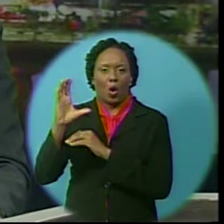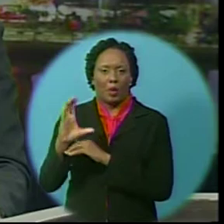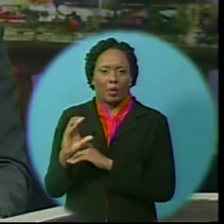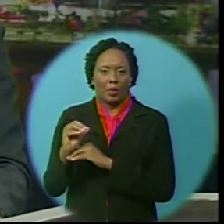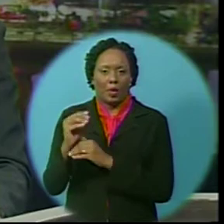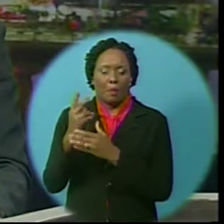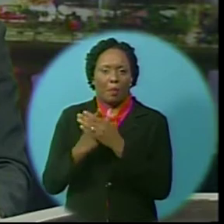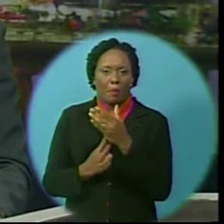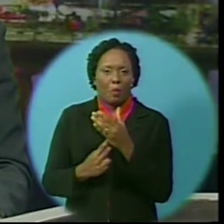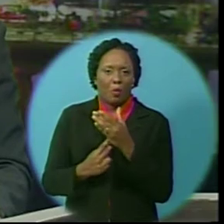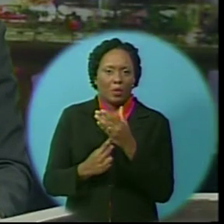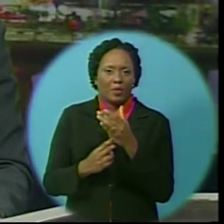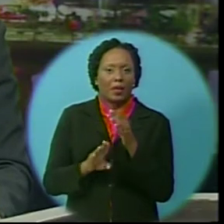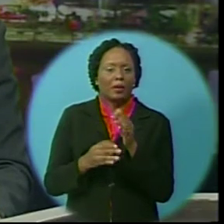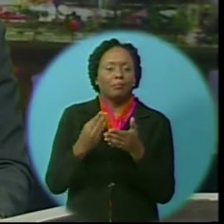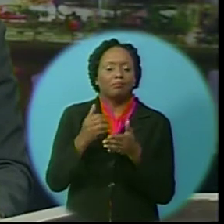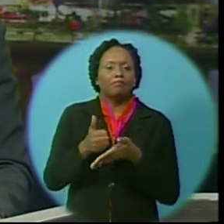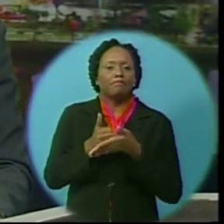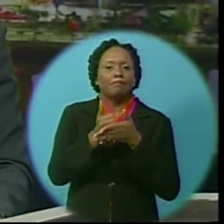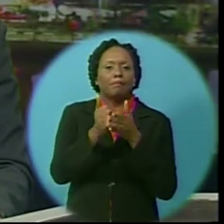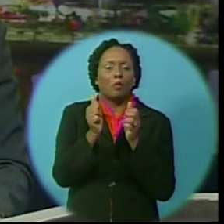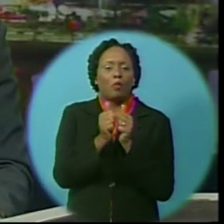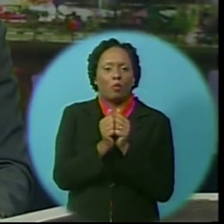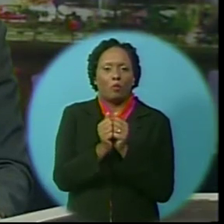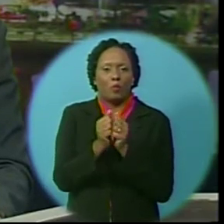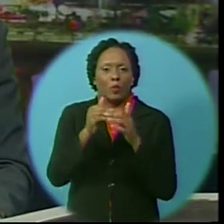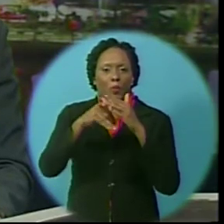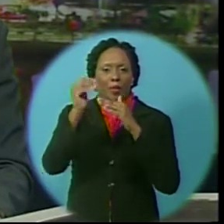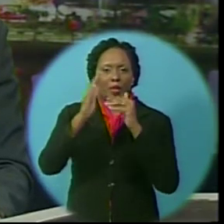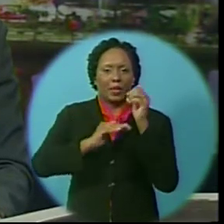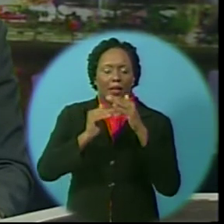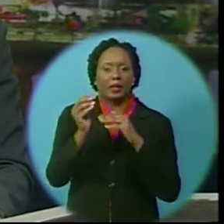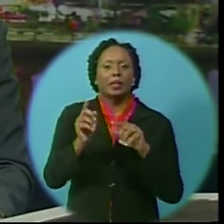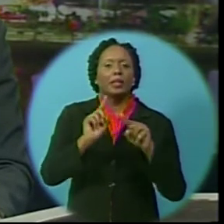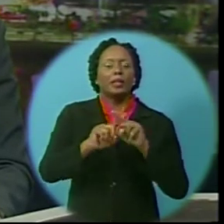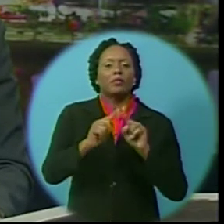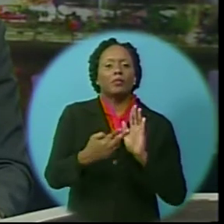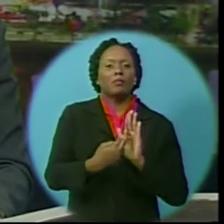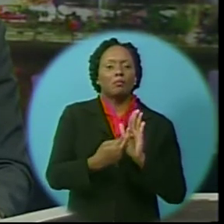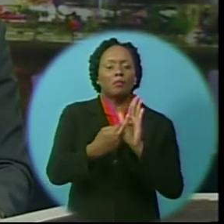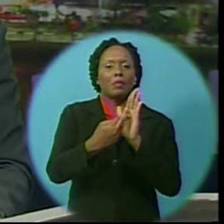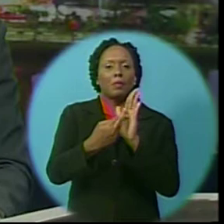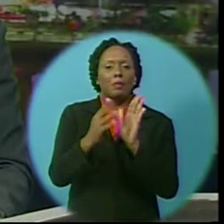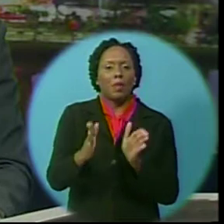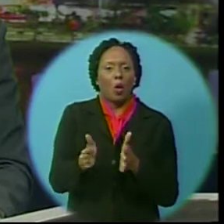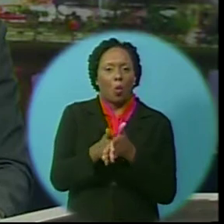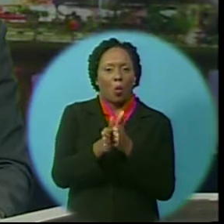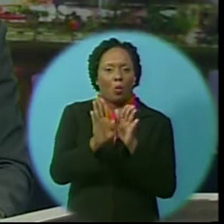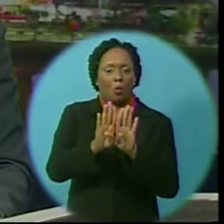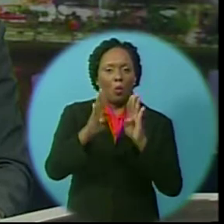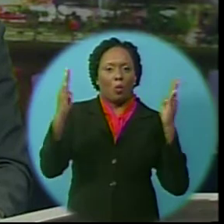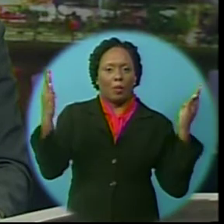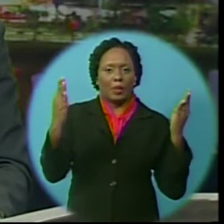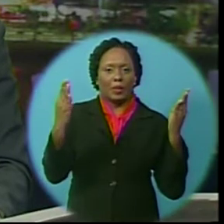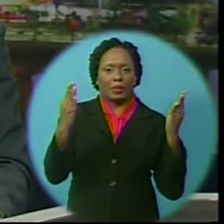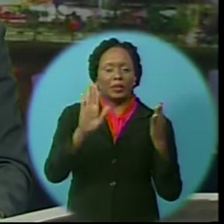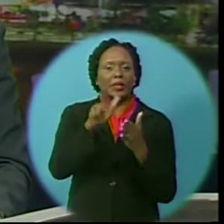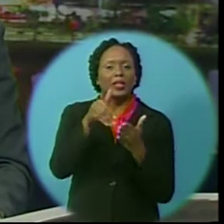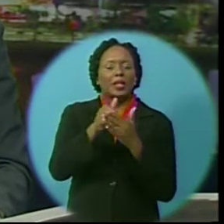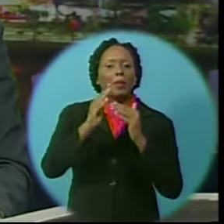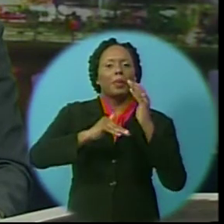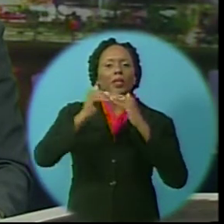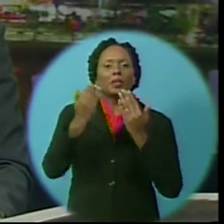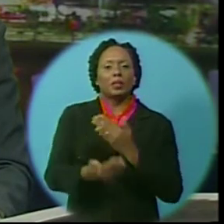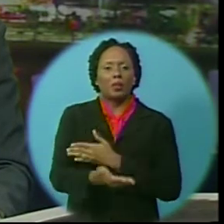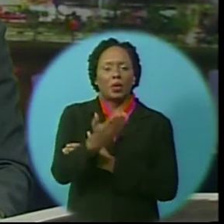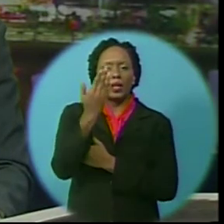Stephen Lashley and Parliamentary Representative of St. Philip North, Michael Lashley, officially opened the centre. In his featured address, the